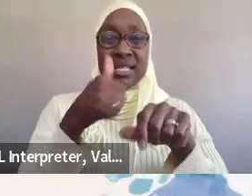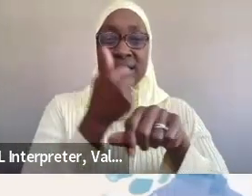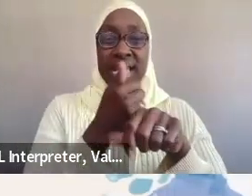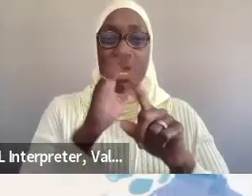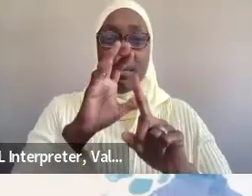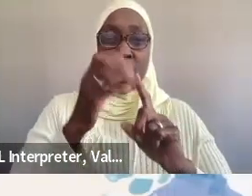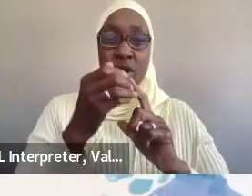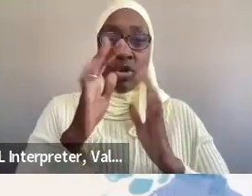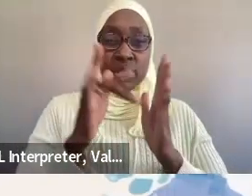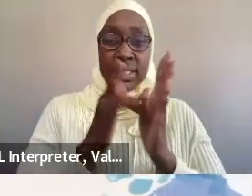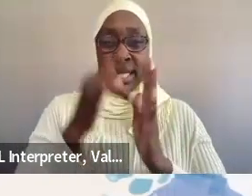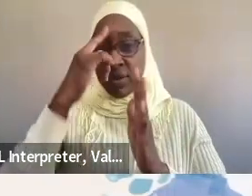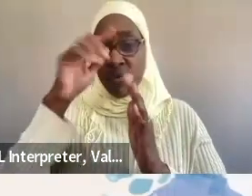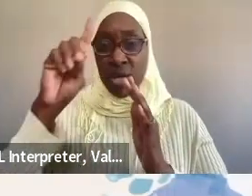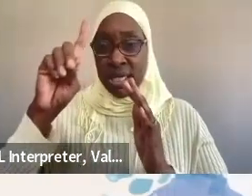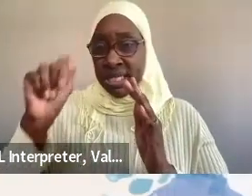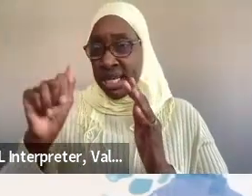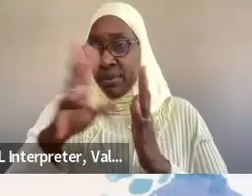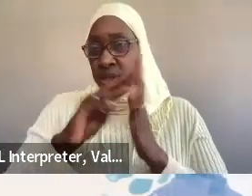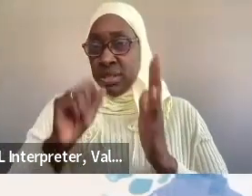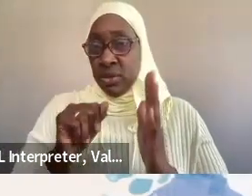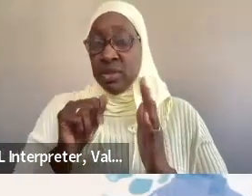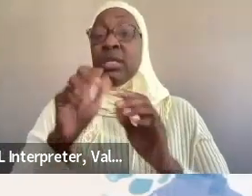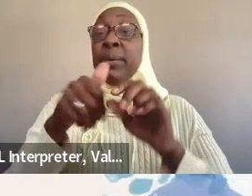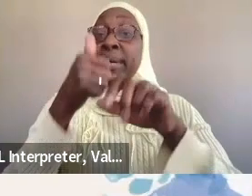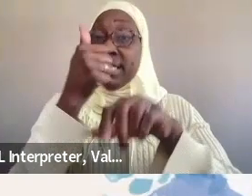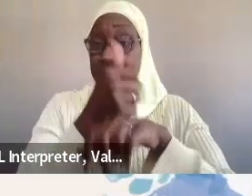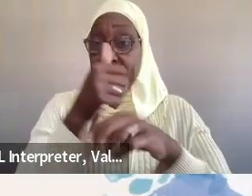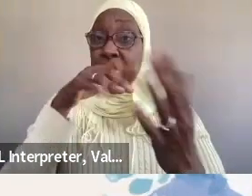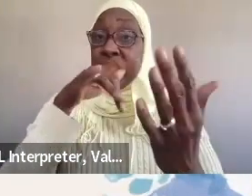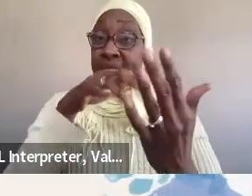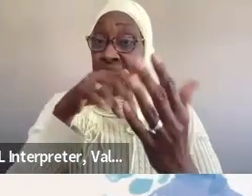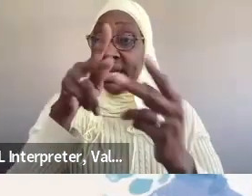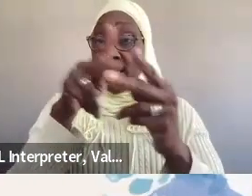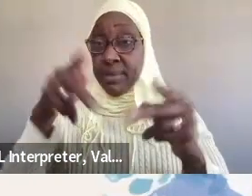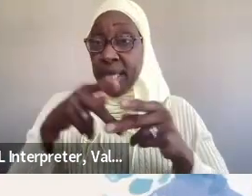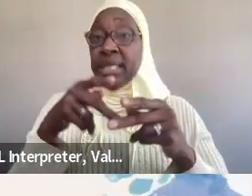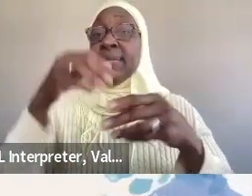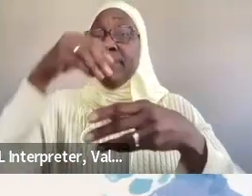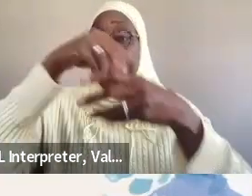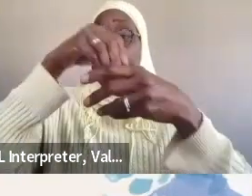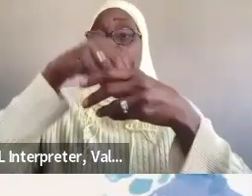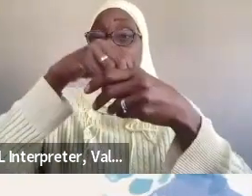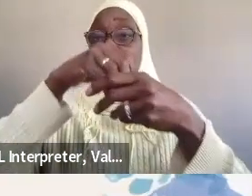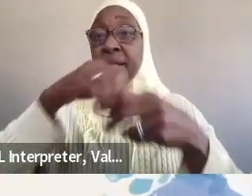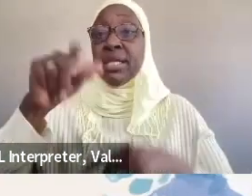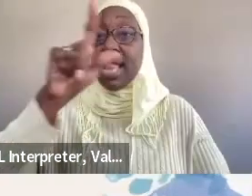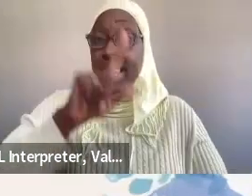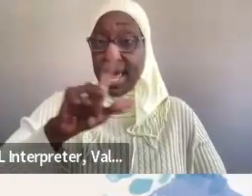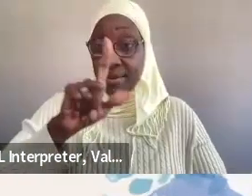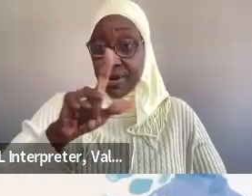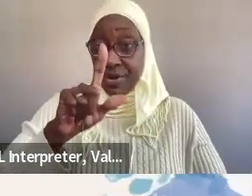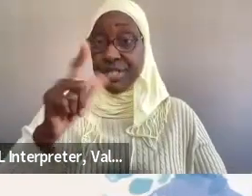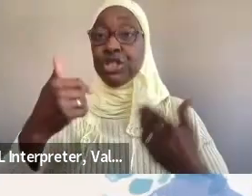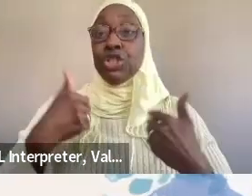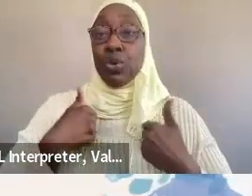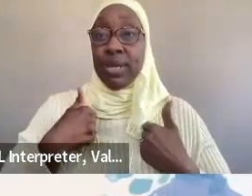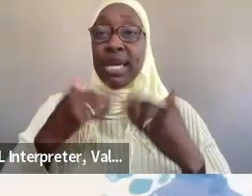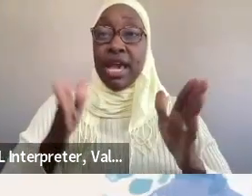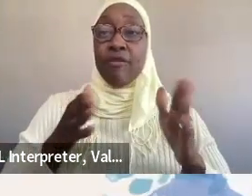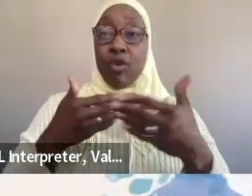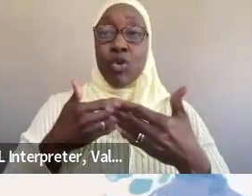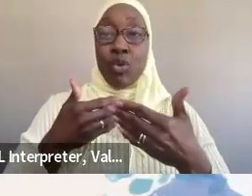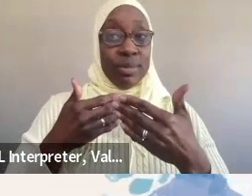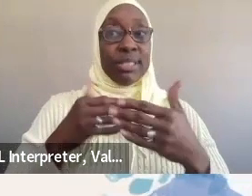for disabled students, we were able to create a study space in one of our libraries. So we do have a room where it's like a very accessible space